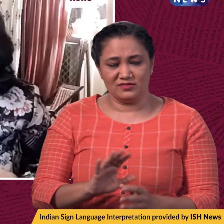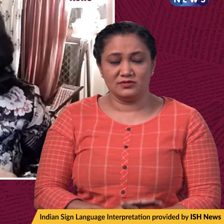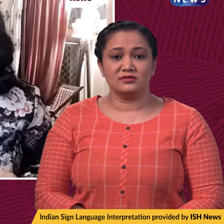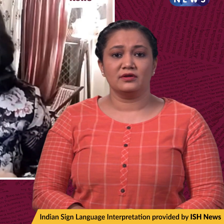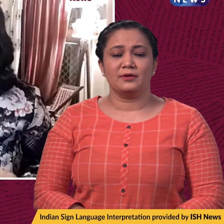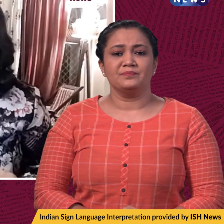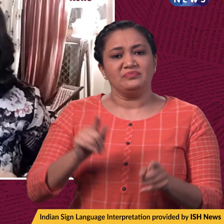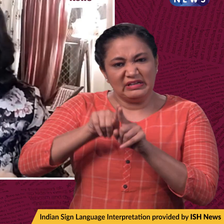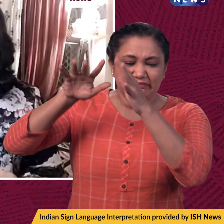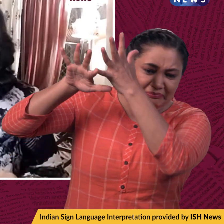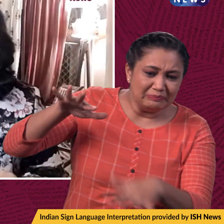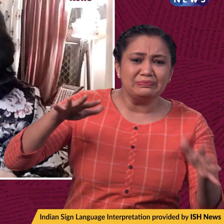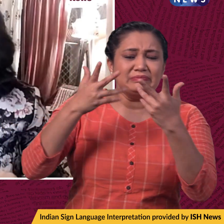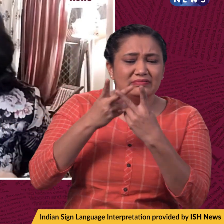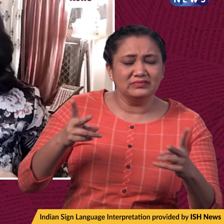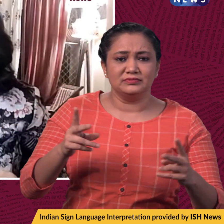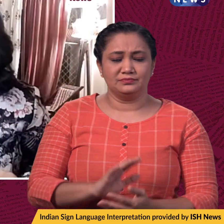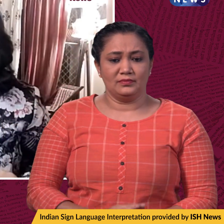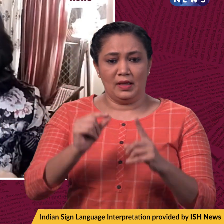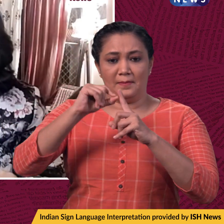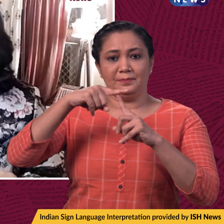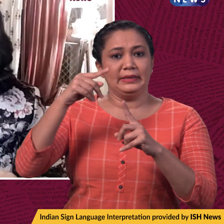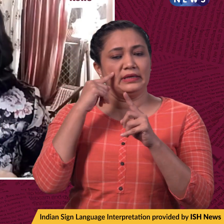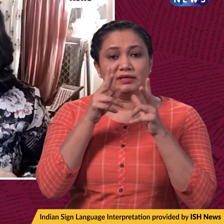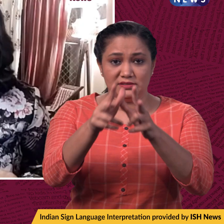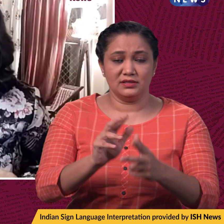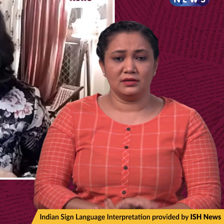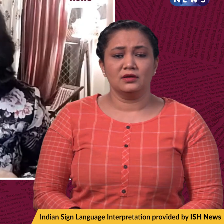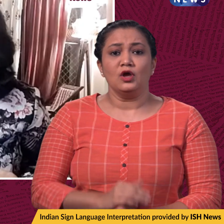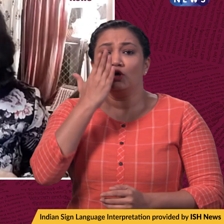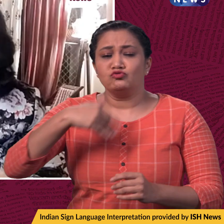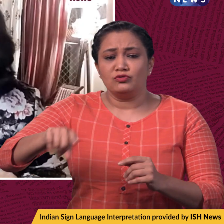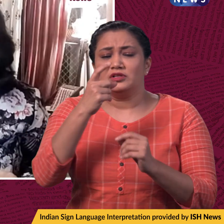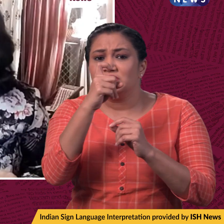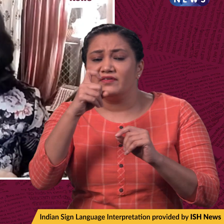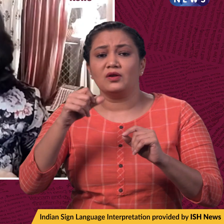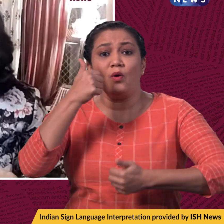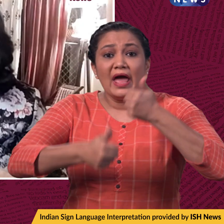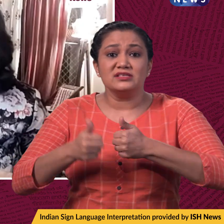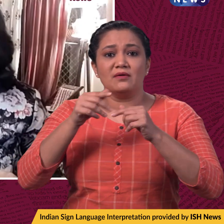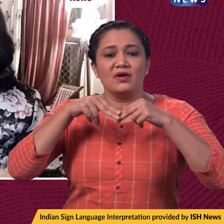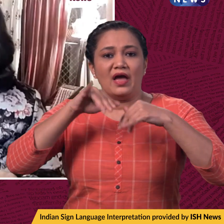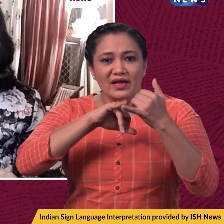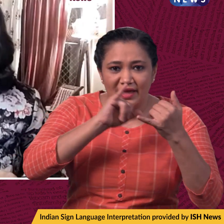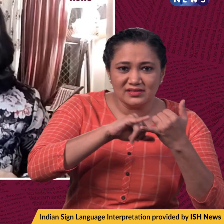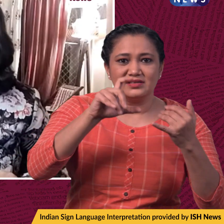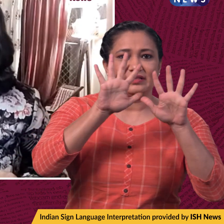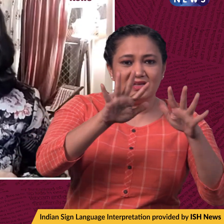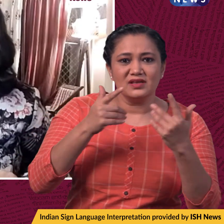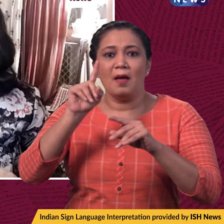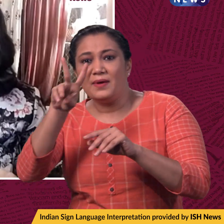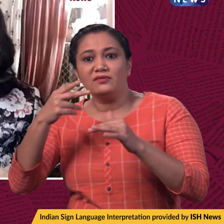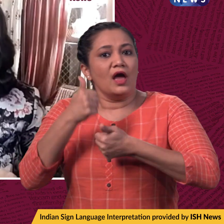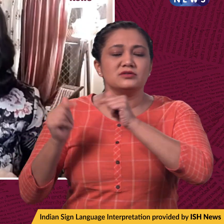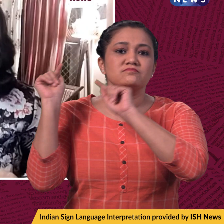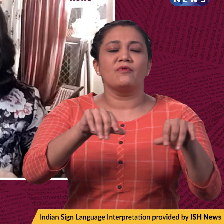died because of these landslides. PTI has reported that several students have missed their board exams because of this as